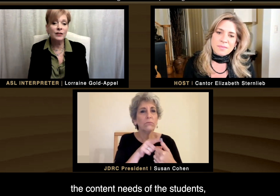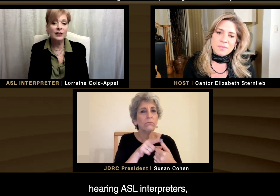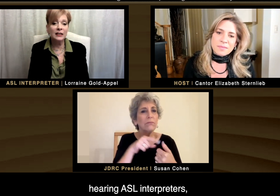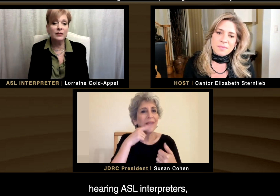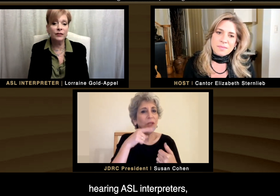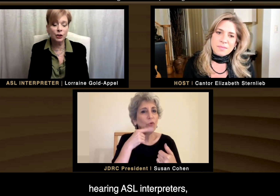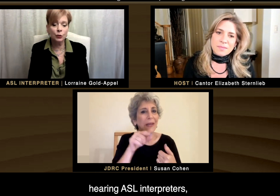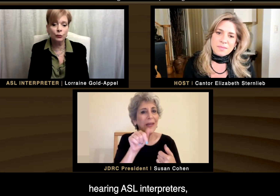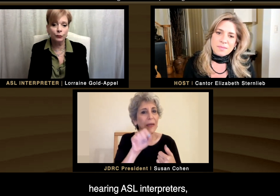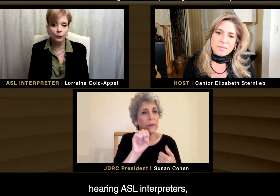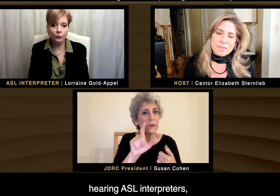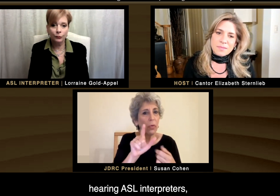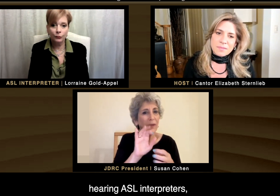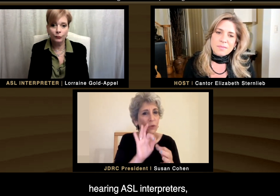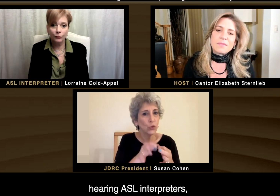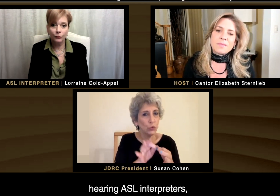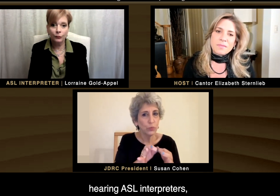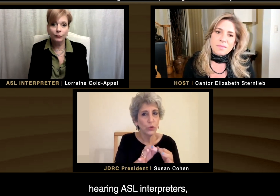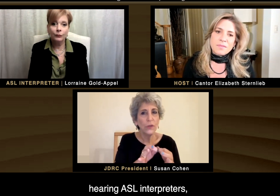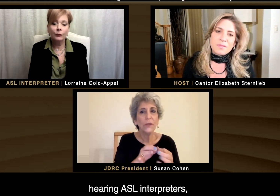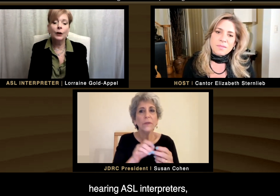that matches the needs of the student.